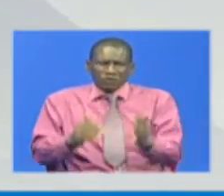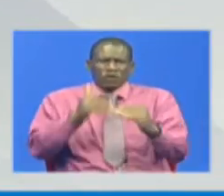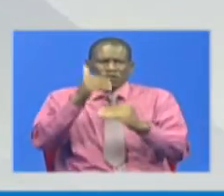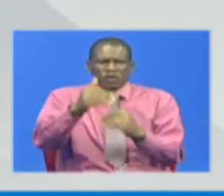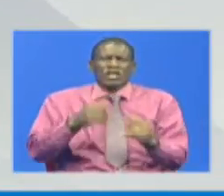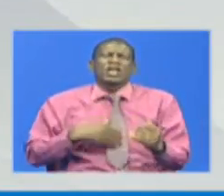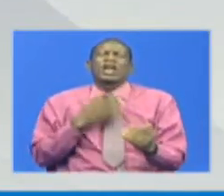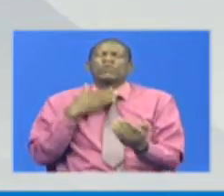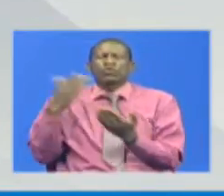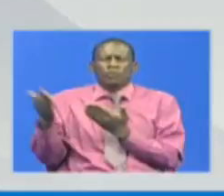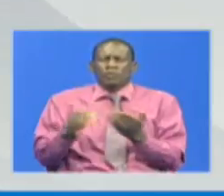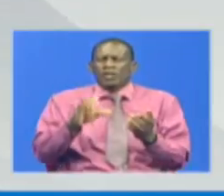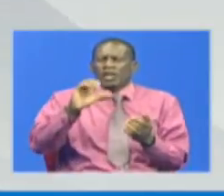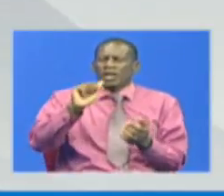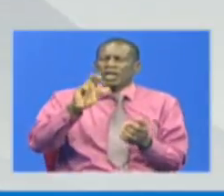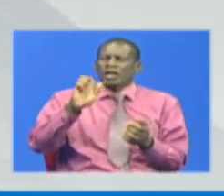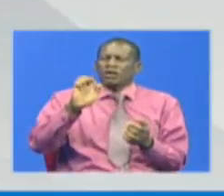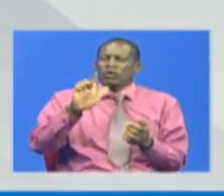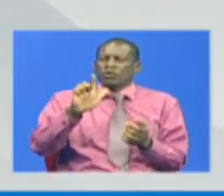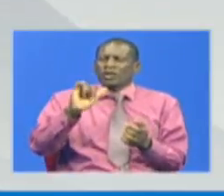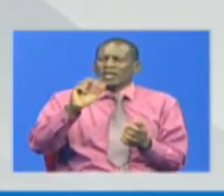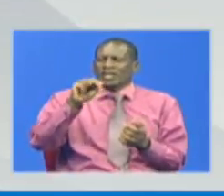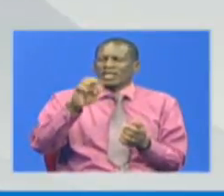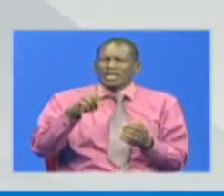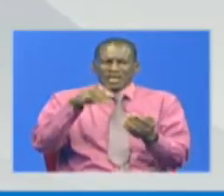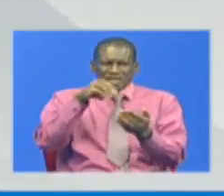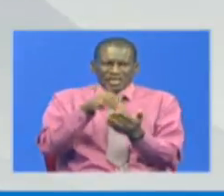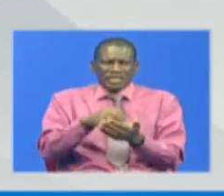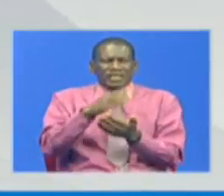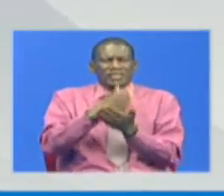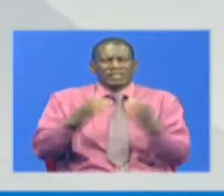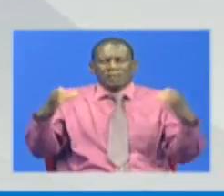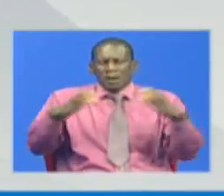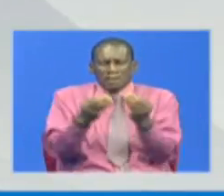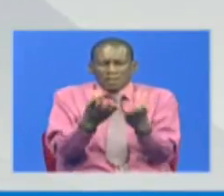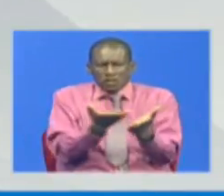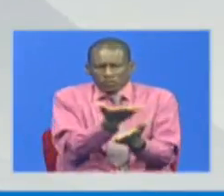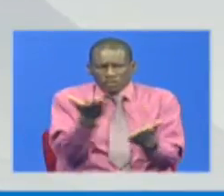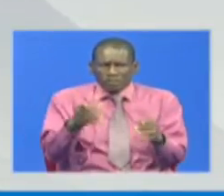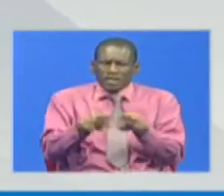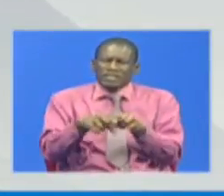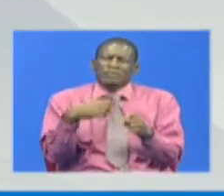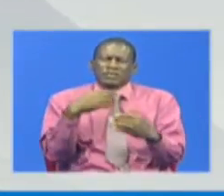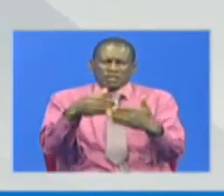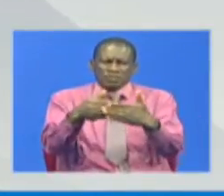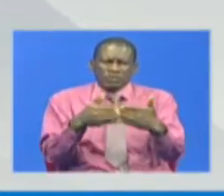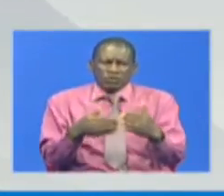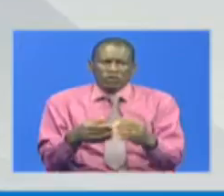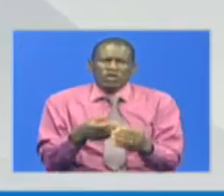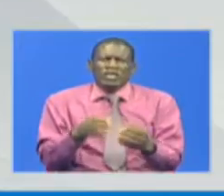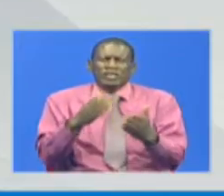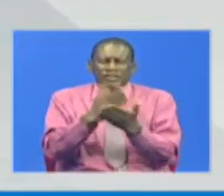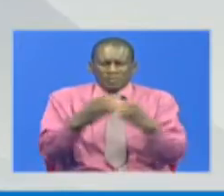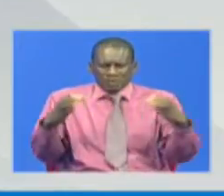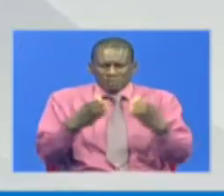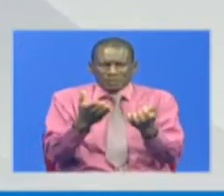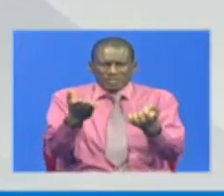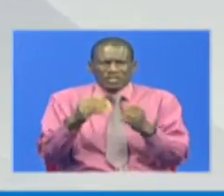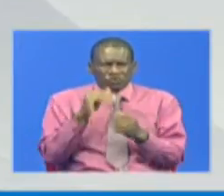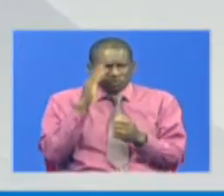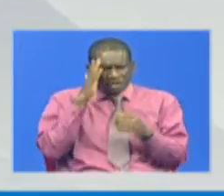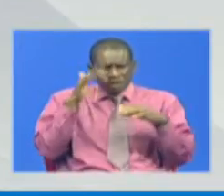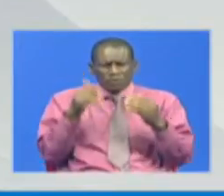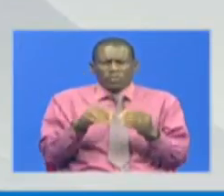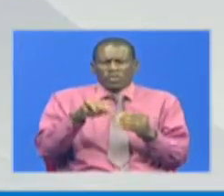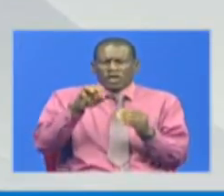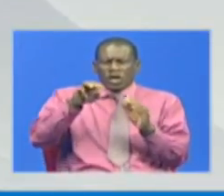in Caroline again. And sub companies, many of them, like has been mentioned even before, will need to just rethink their whole model. You know,